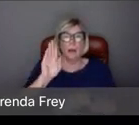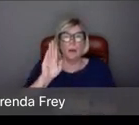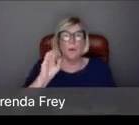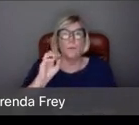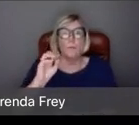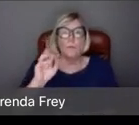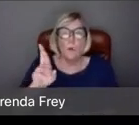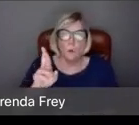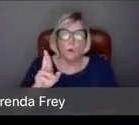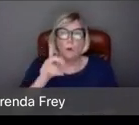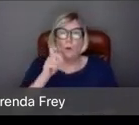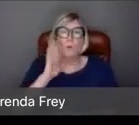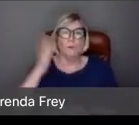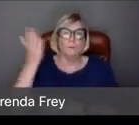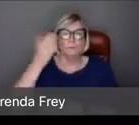here.